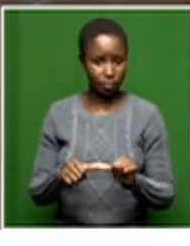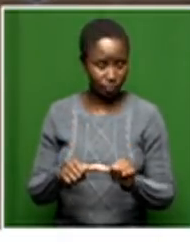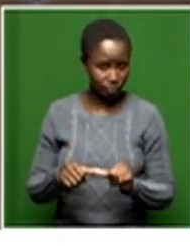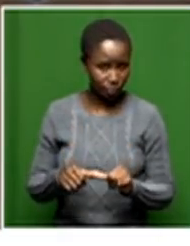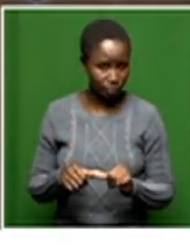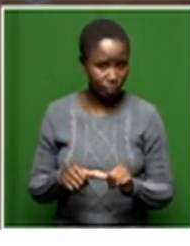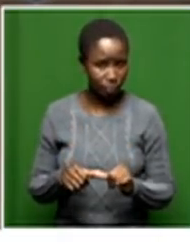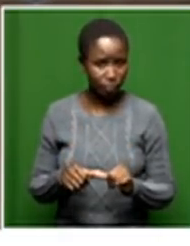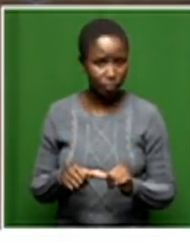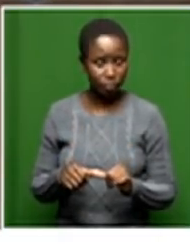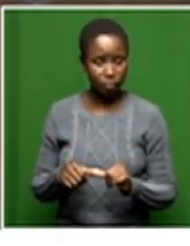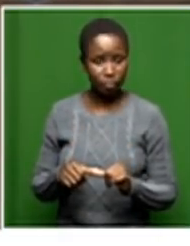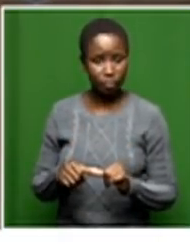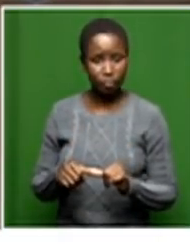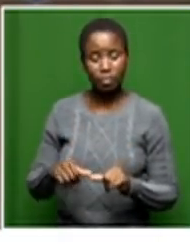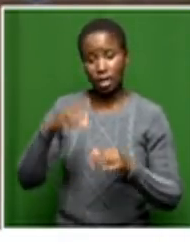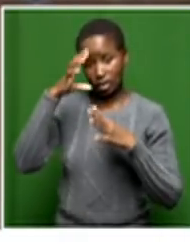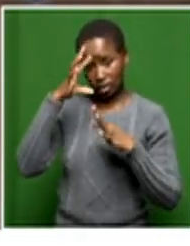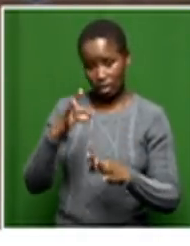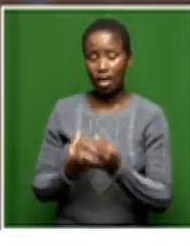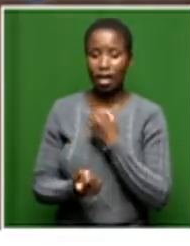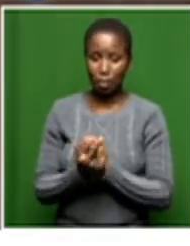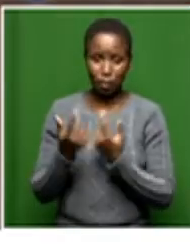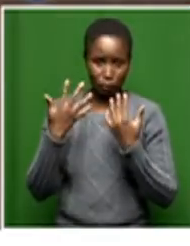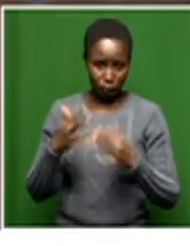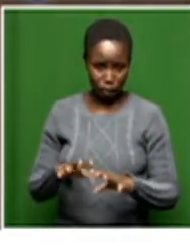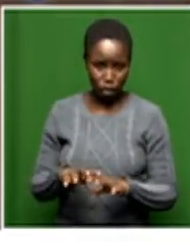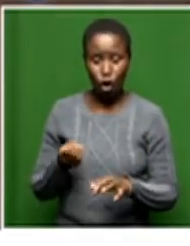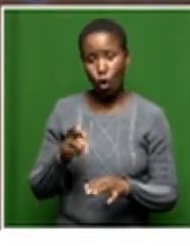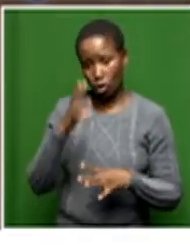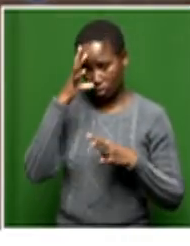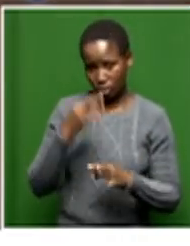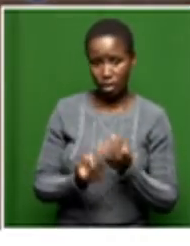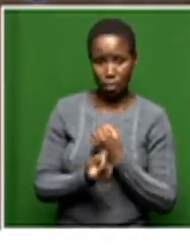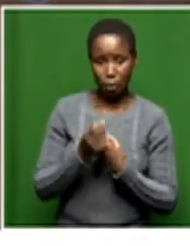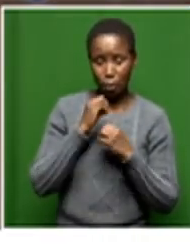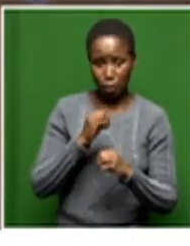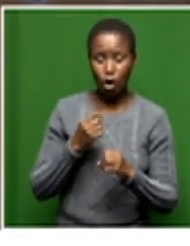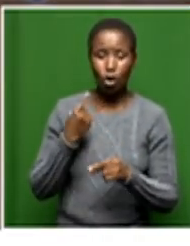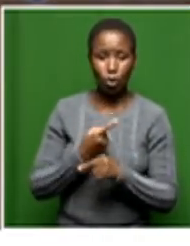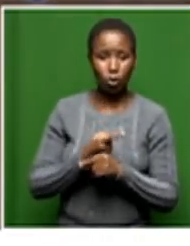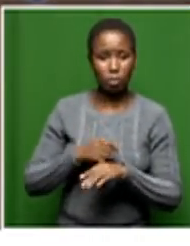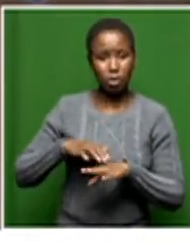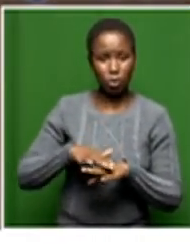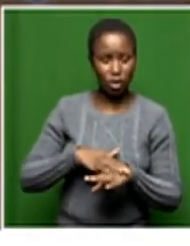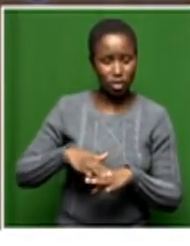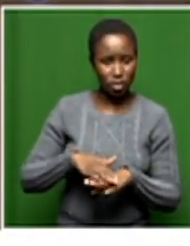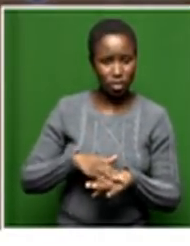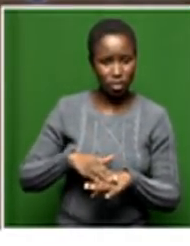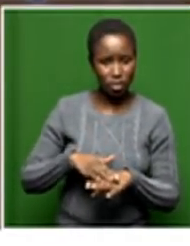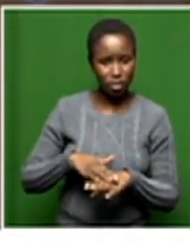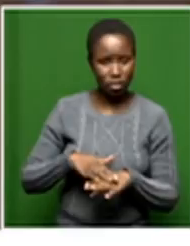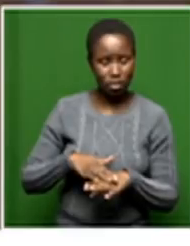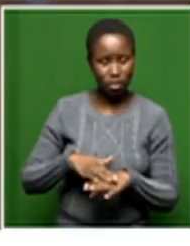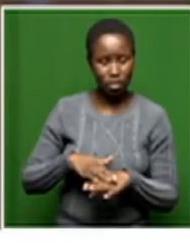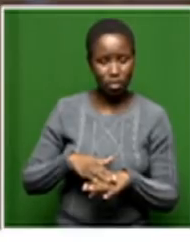And decisions taken or not taken were always based on political consideration. Like all the parties that were in